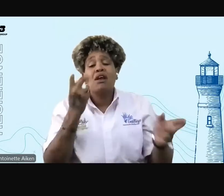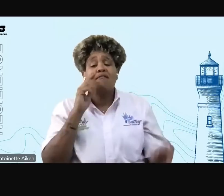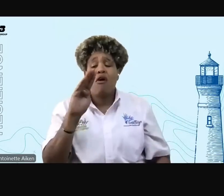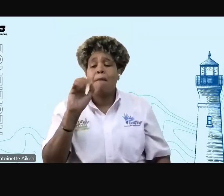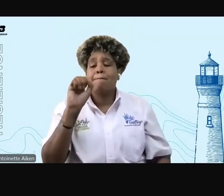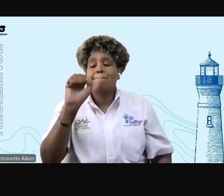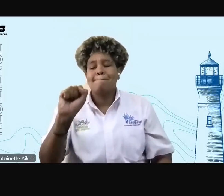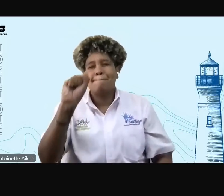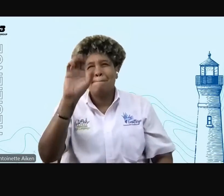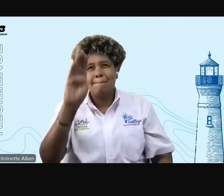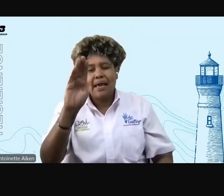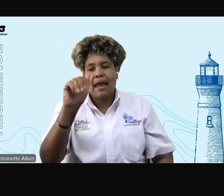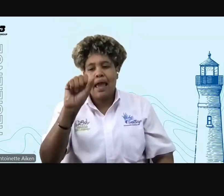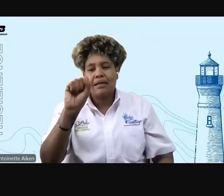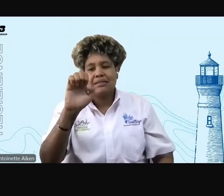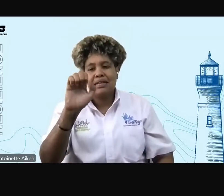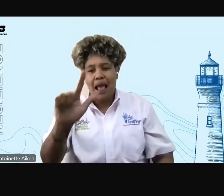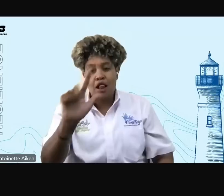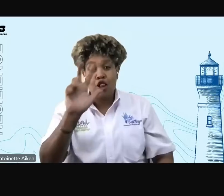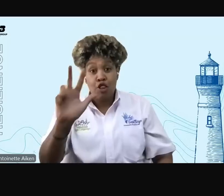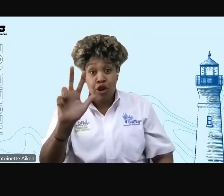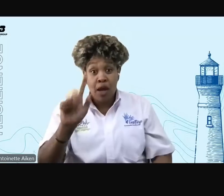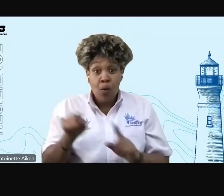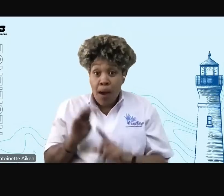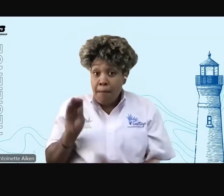is enacted by the Bank of Jamaica.